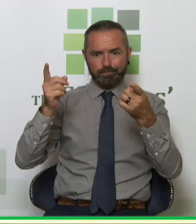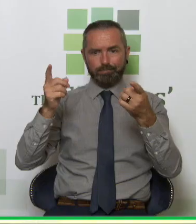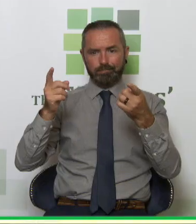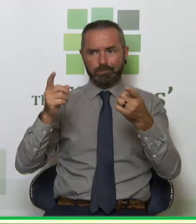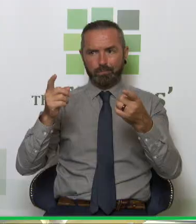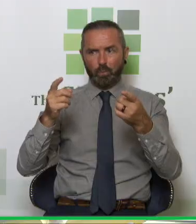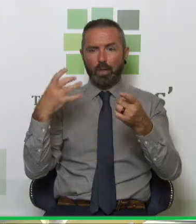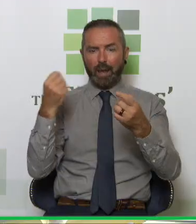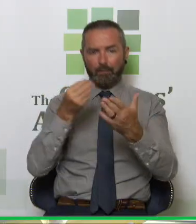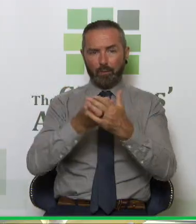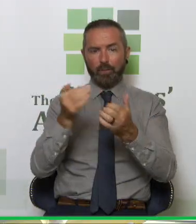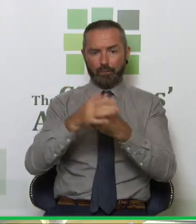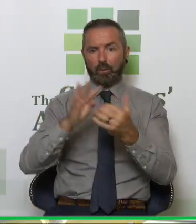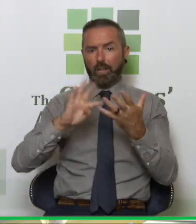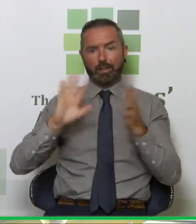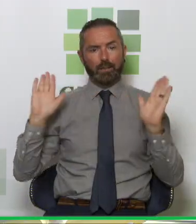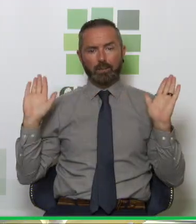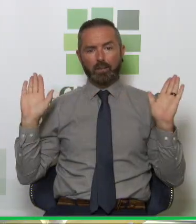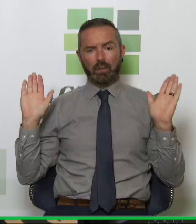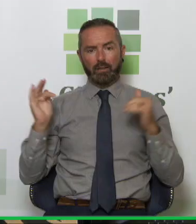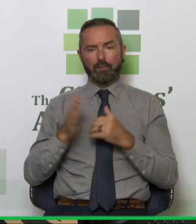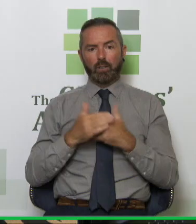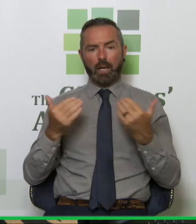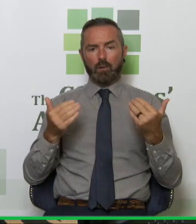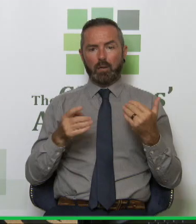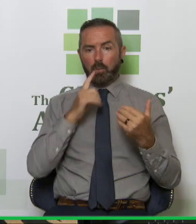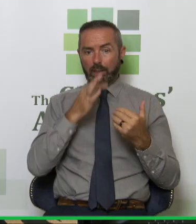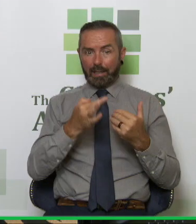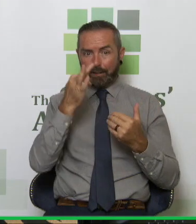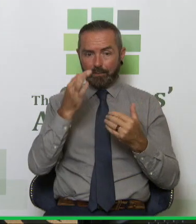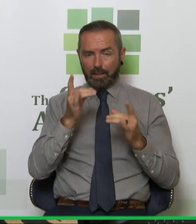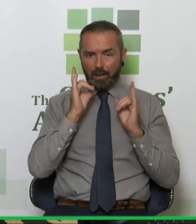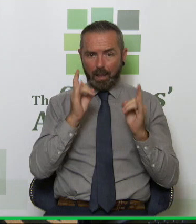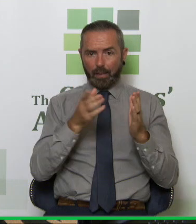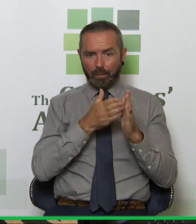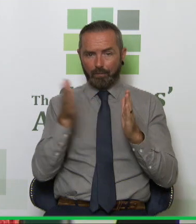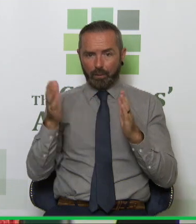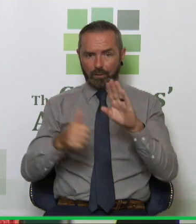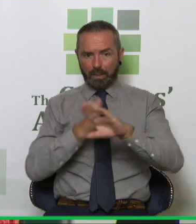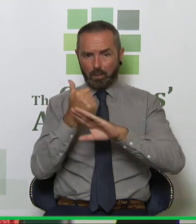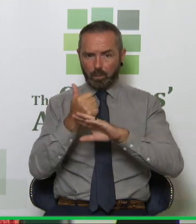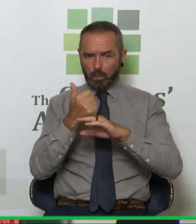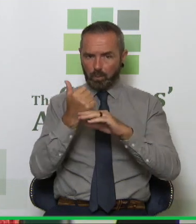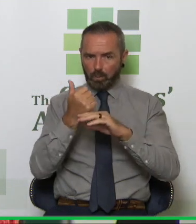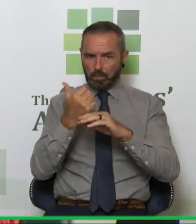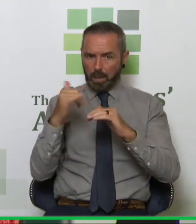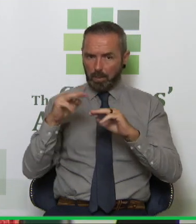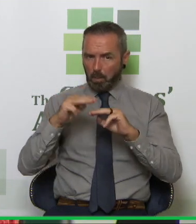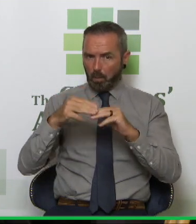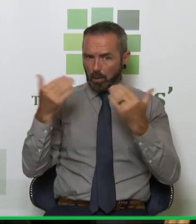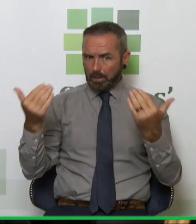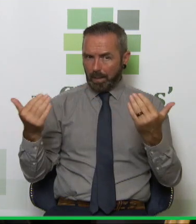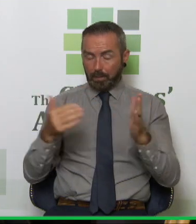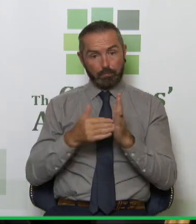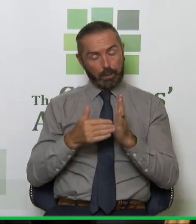funding for. But if the health diversion legislation was in place, there could be more demand. It could be. You would expect. Yeah, you but would I